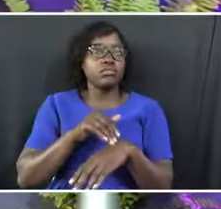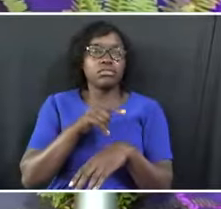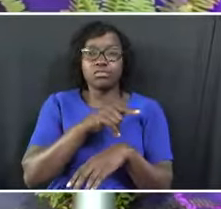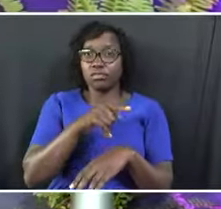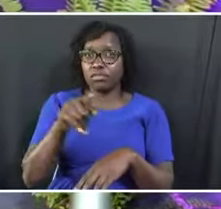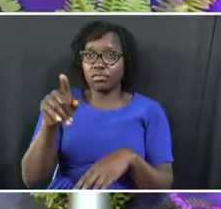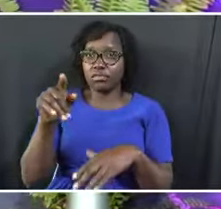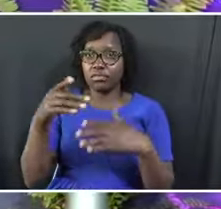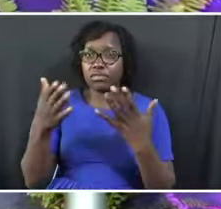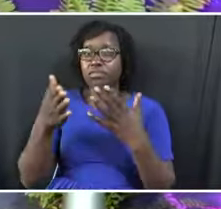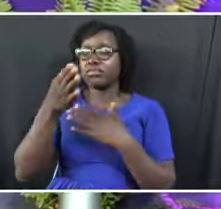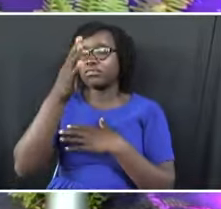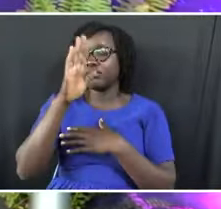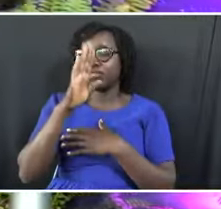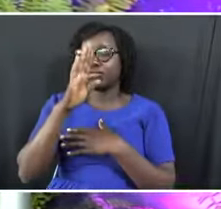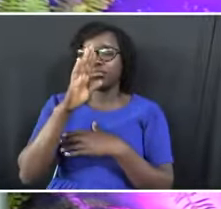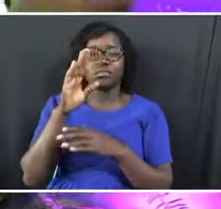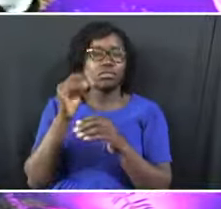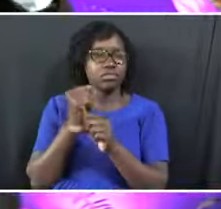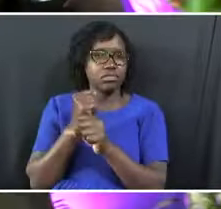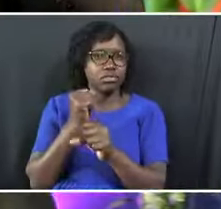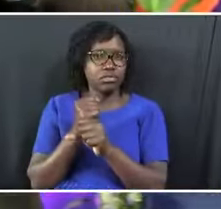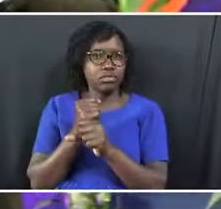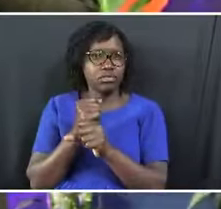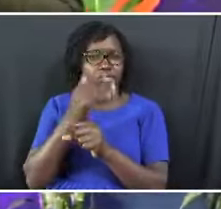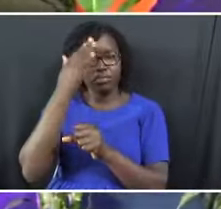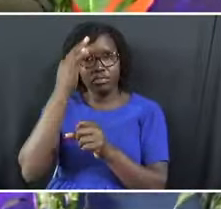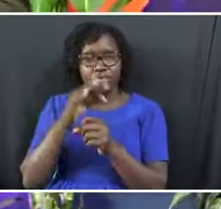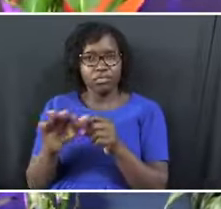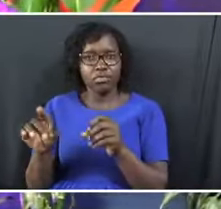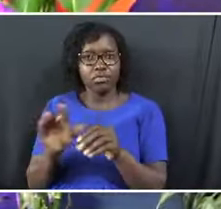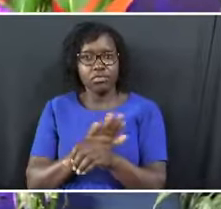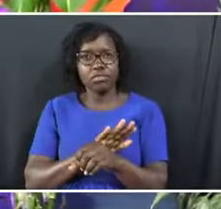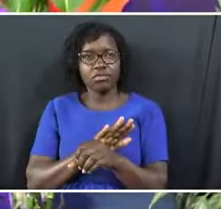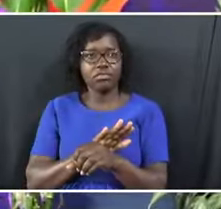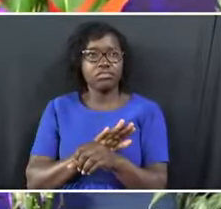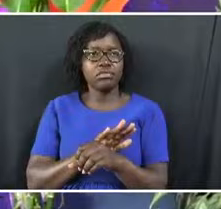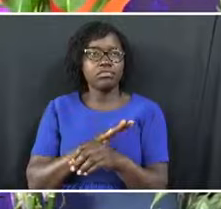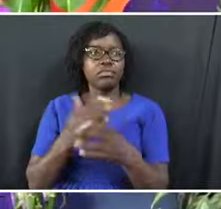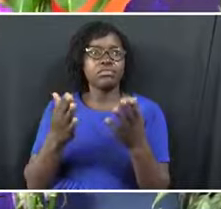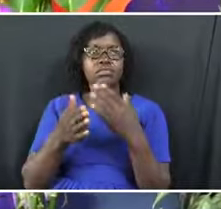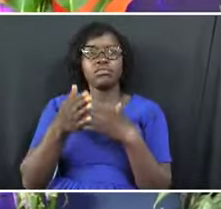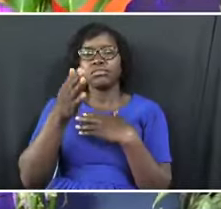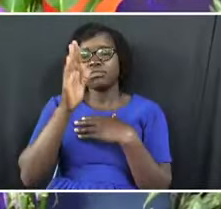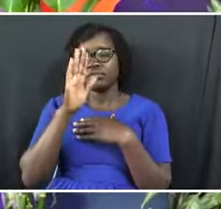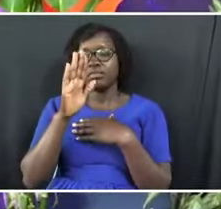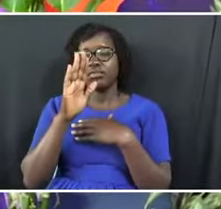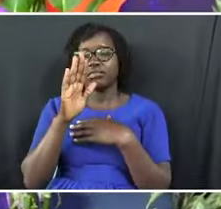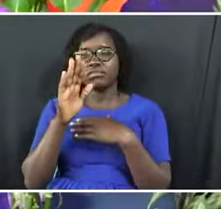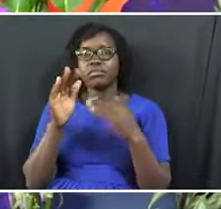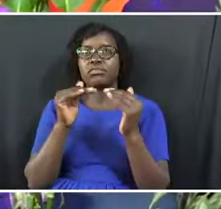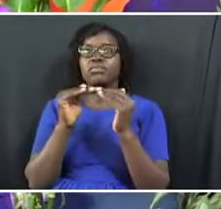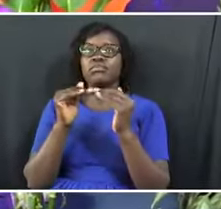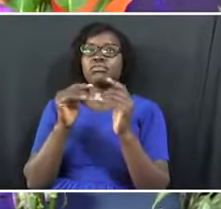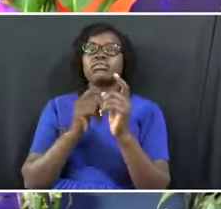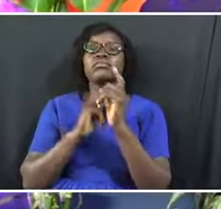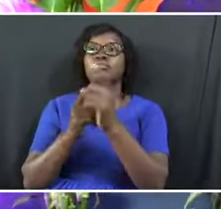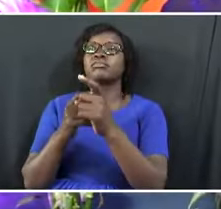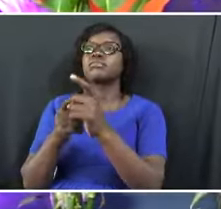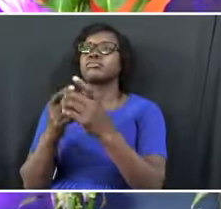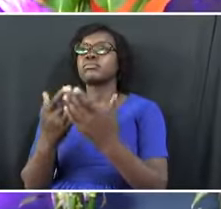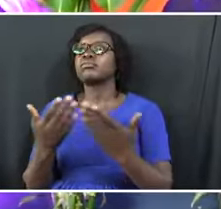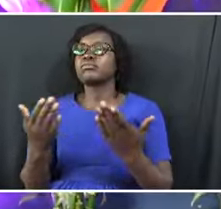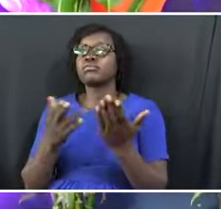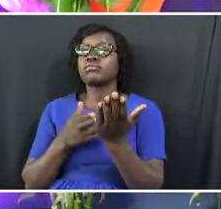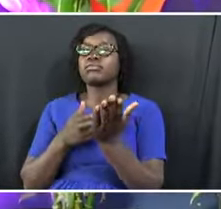is how God rewards faithfulness. That is how God rewards his people who are